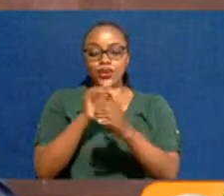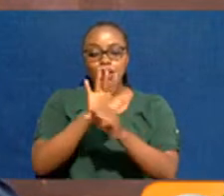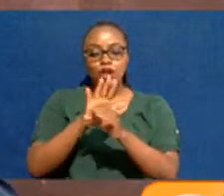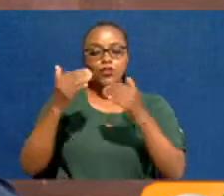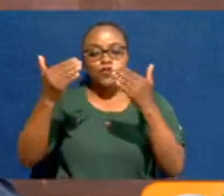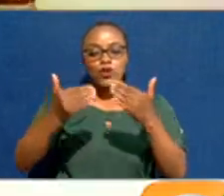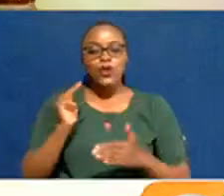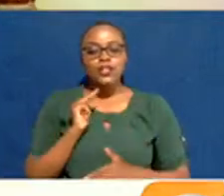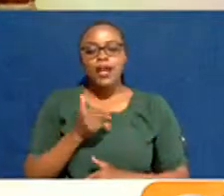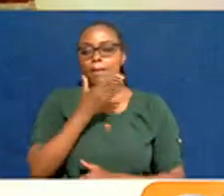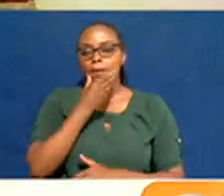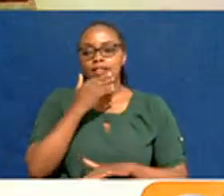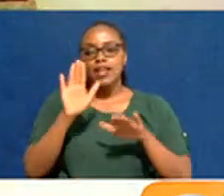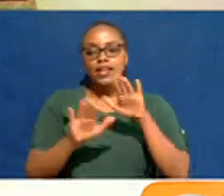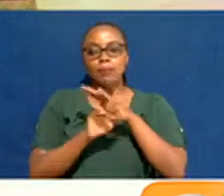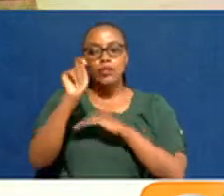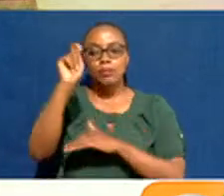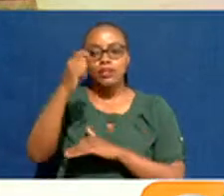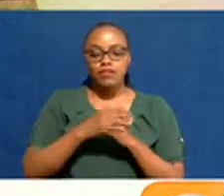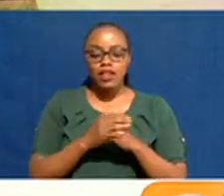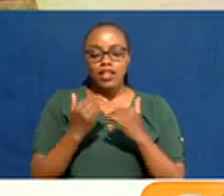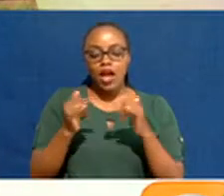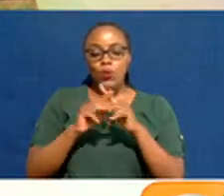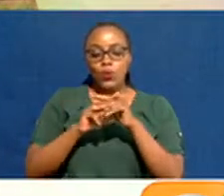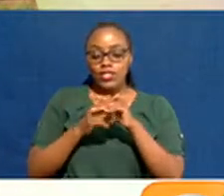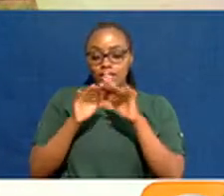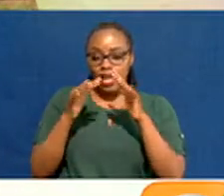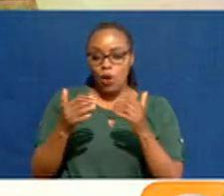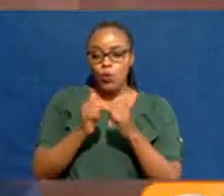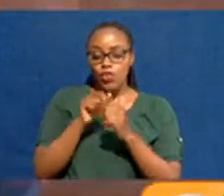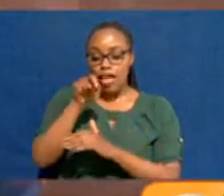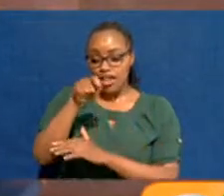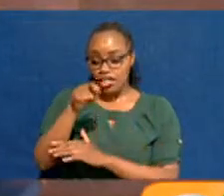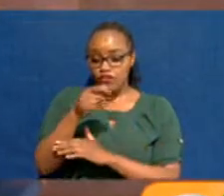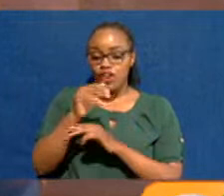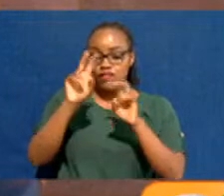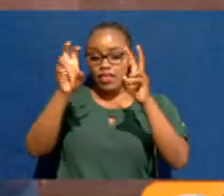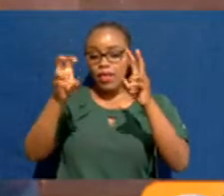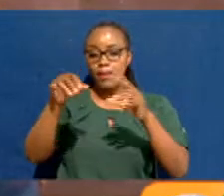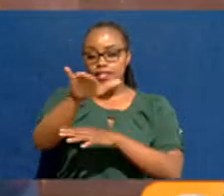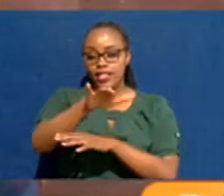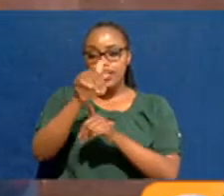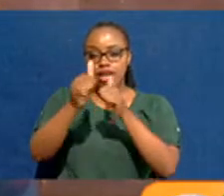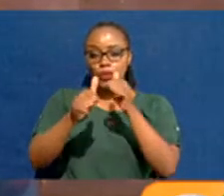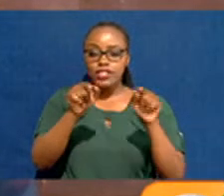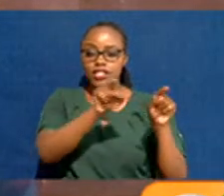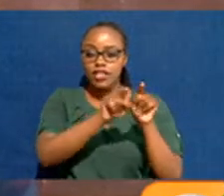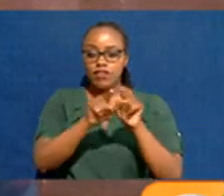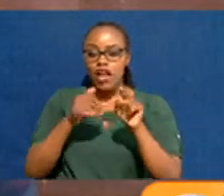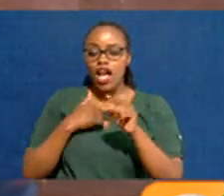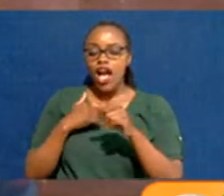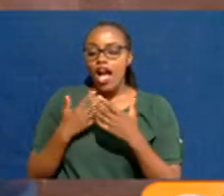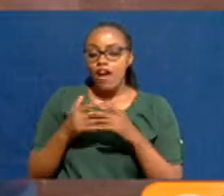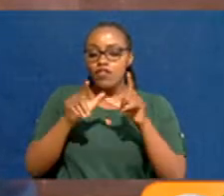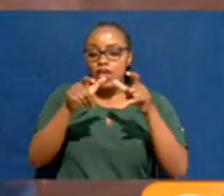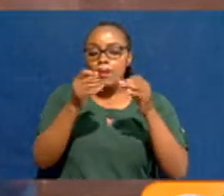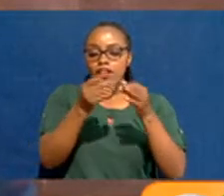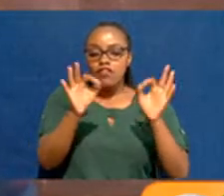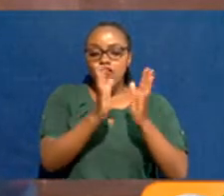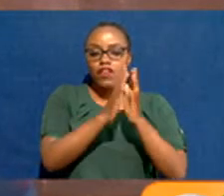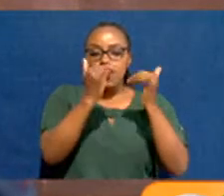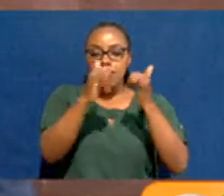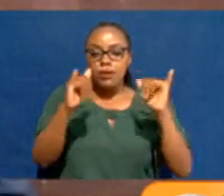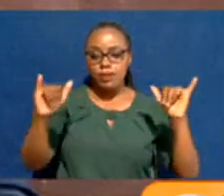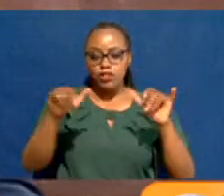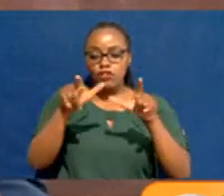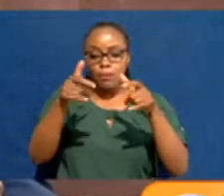us, Mr. Deputy President. Let's begin on our key thematic area number one, which is on press freedom and the independence of the